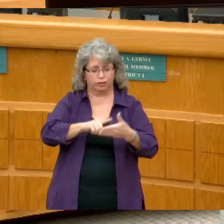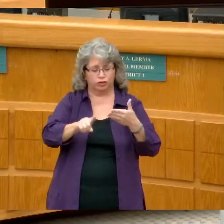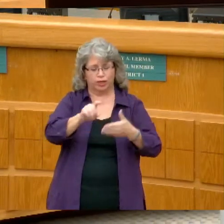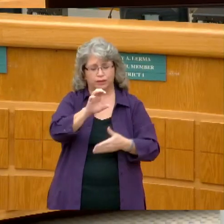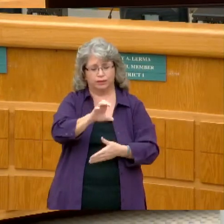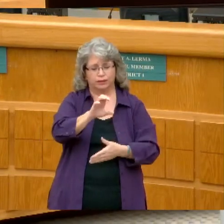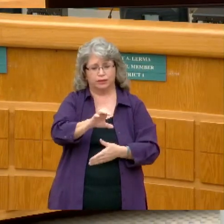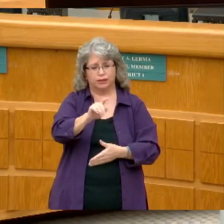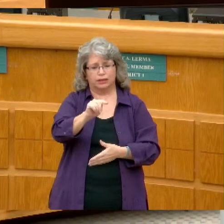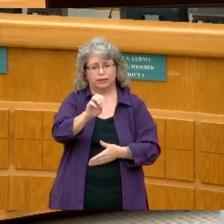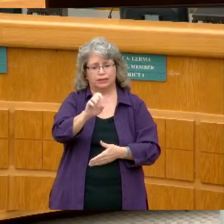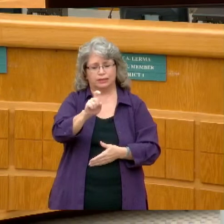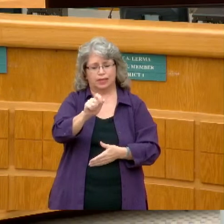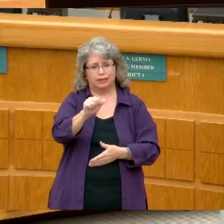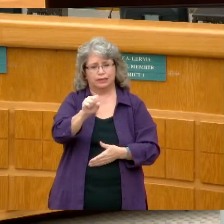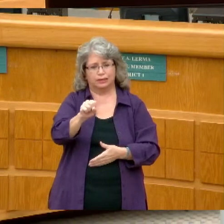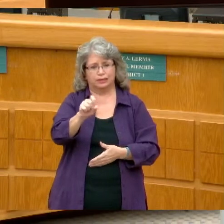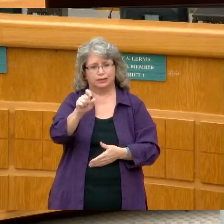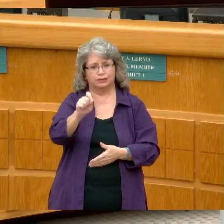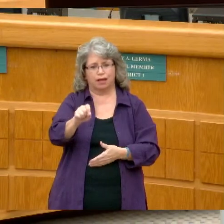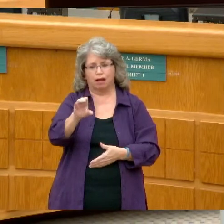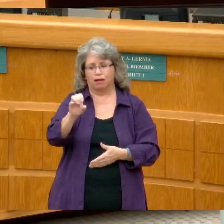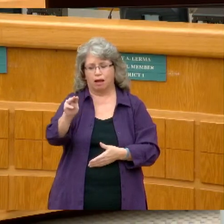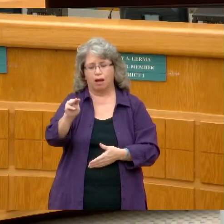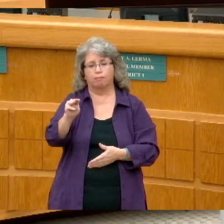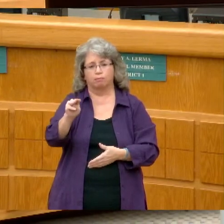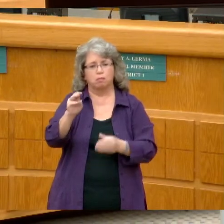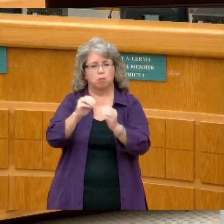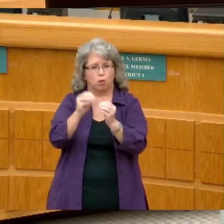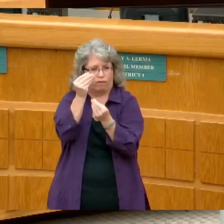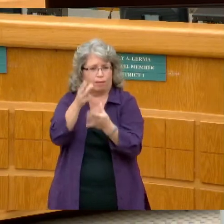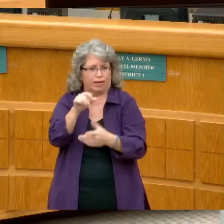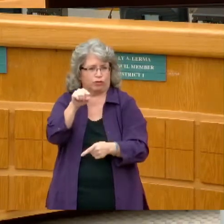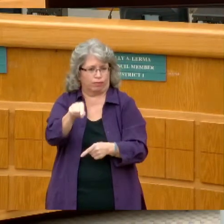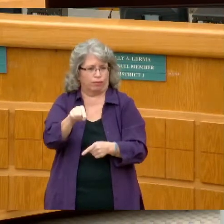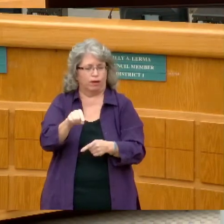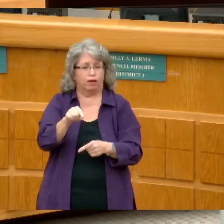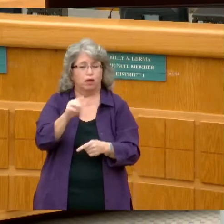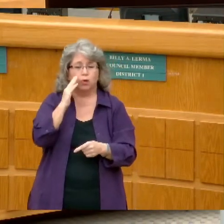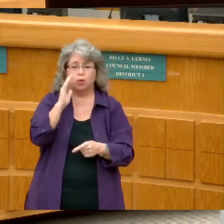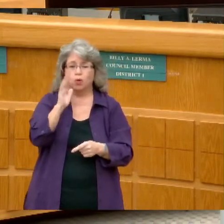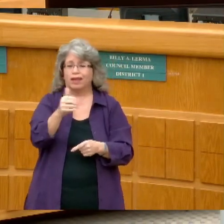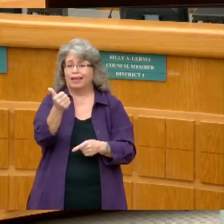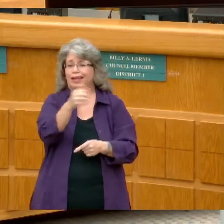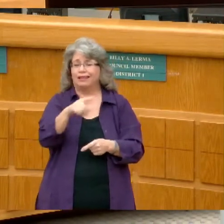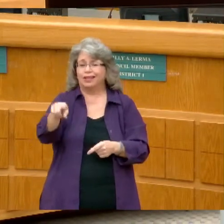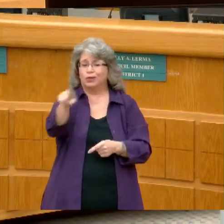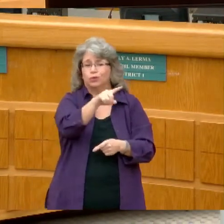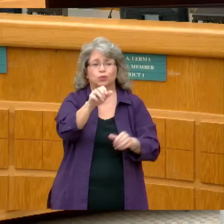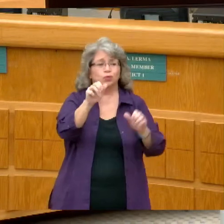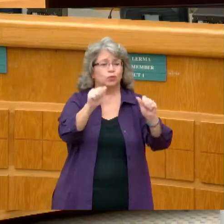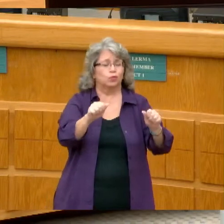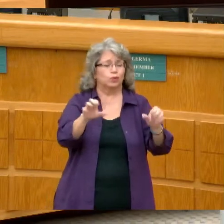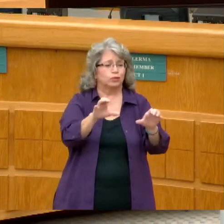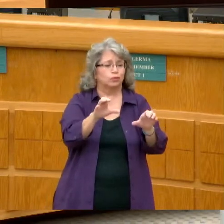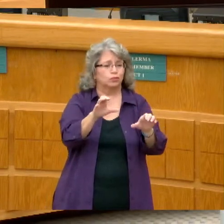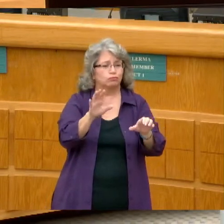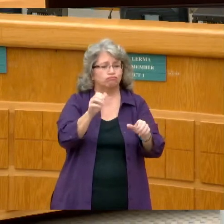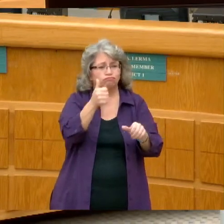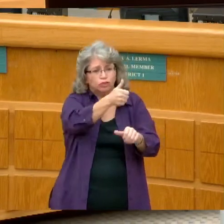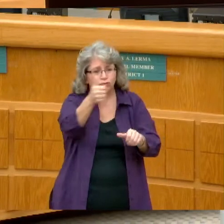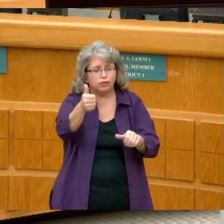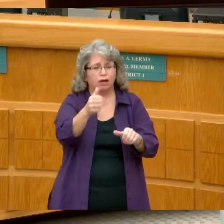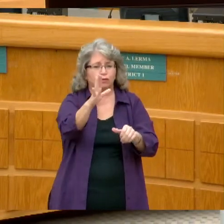that information. Because we know that anything that you can do for yourself and for your loved ones to keep